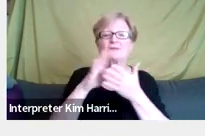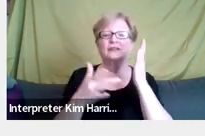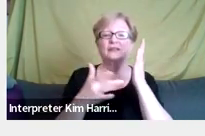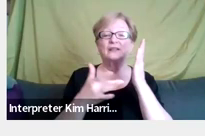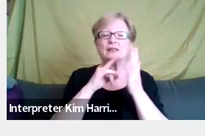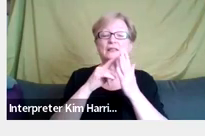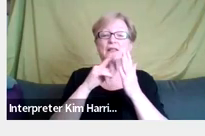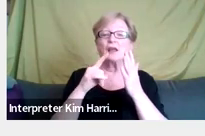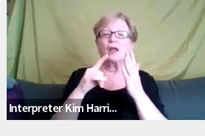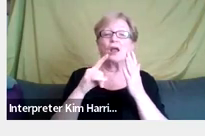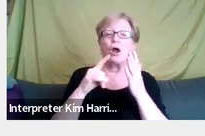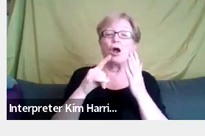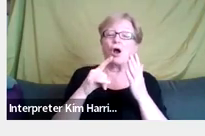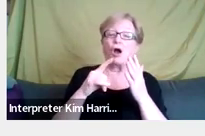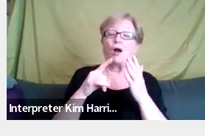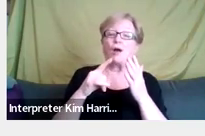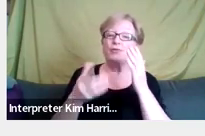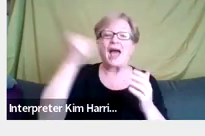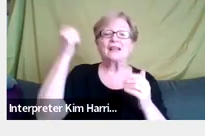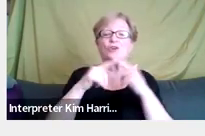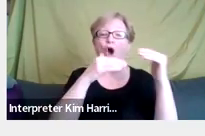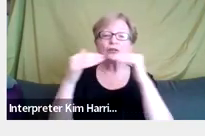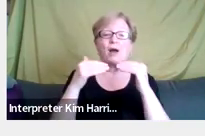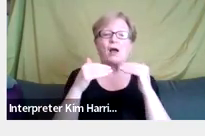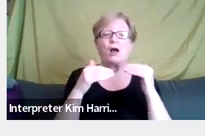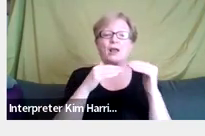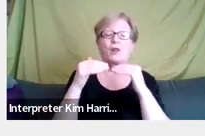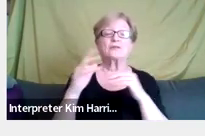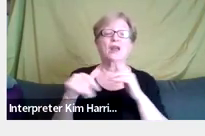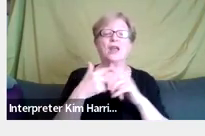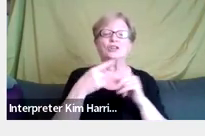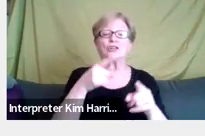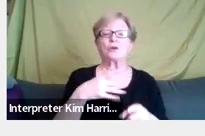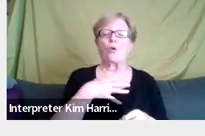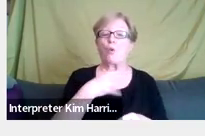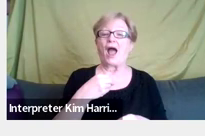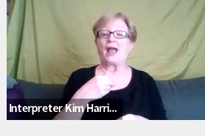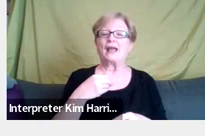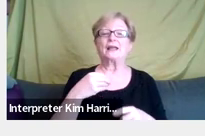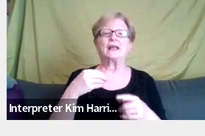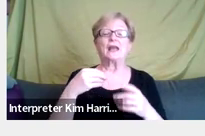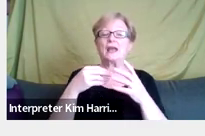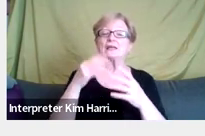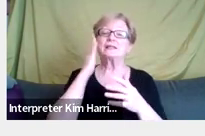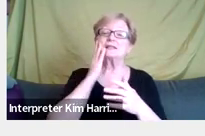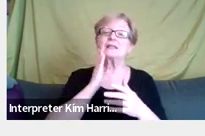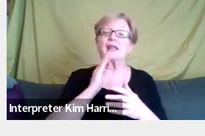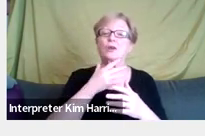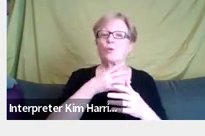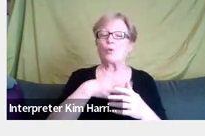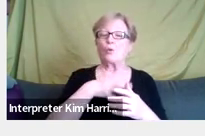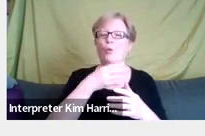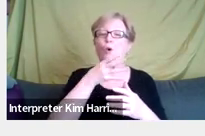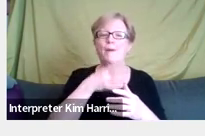is an olive-skinned woman. She's wearing like a bright